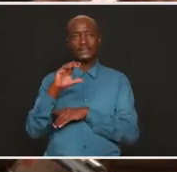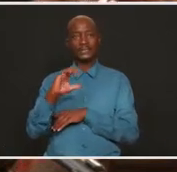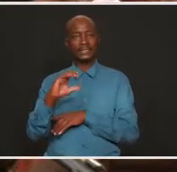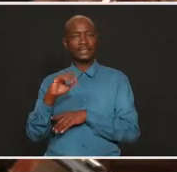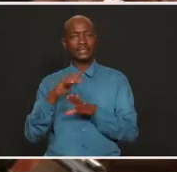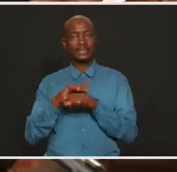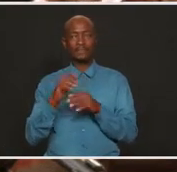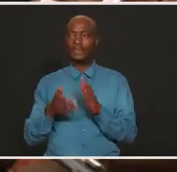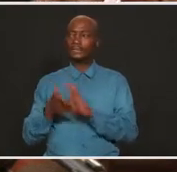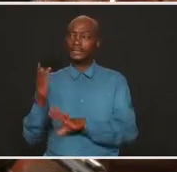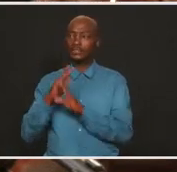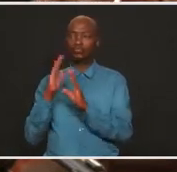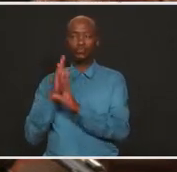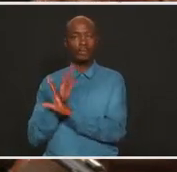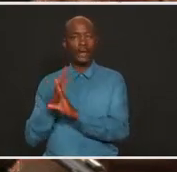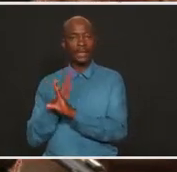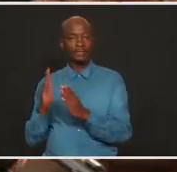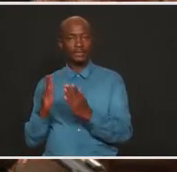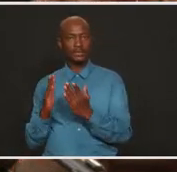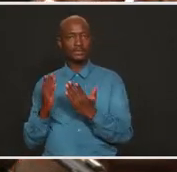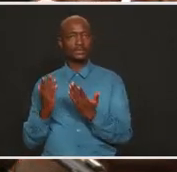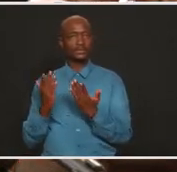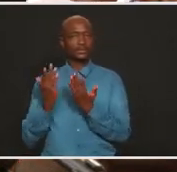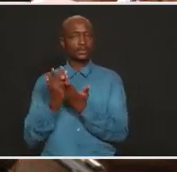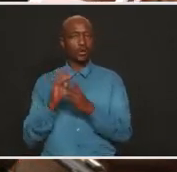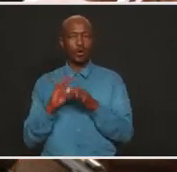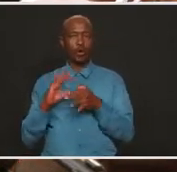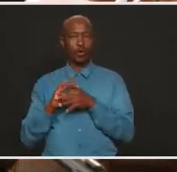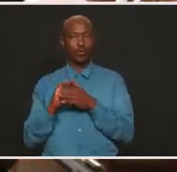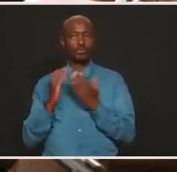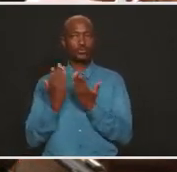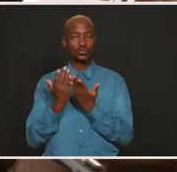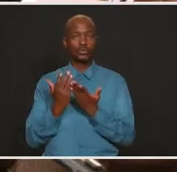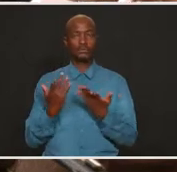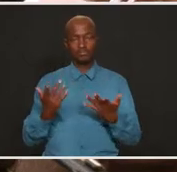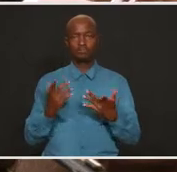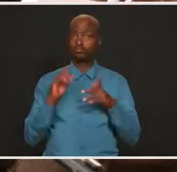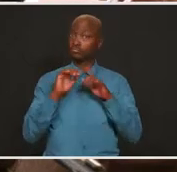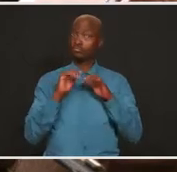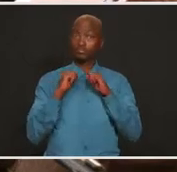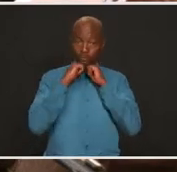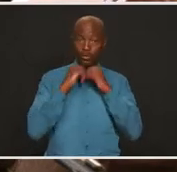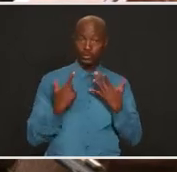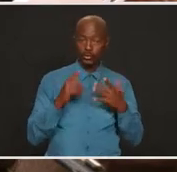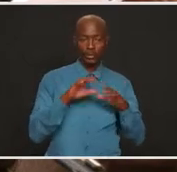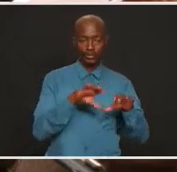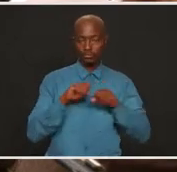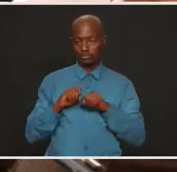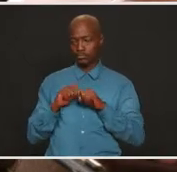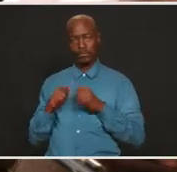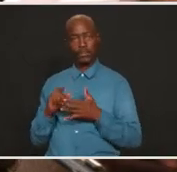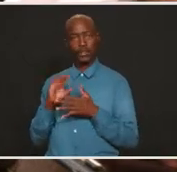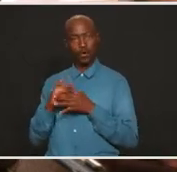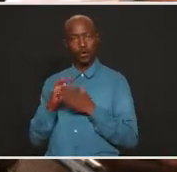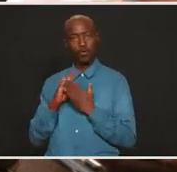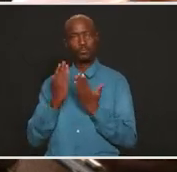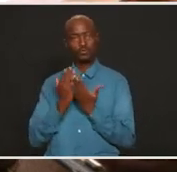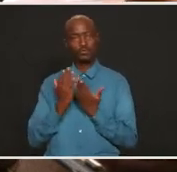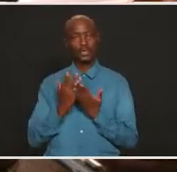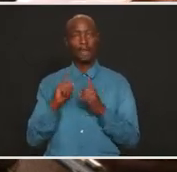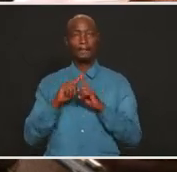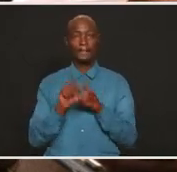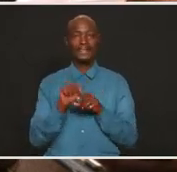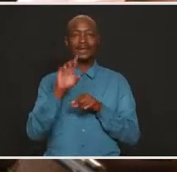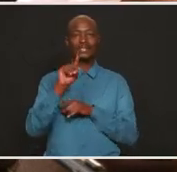child to private school or homeschooling them parents then took children out of school to homeschool them but now the